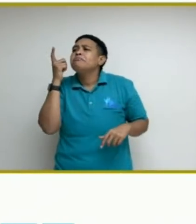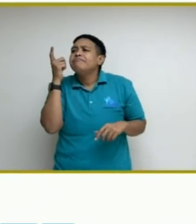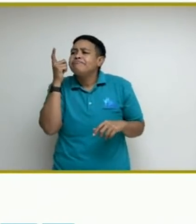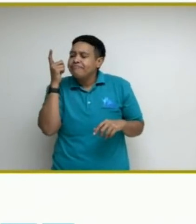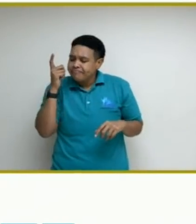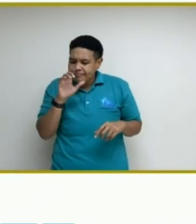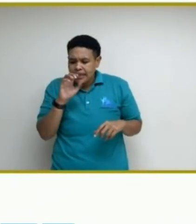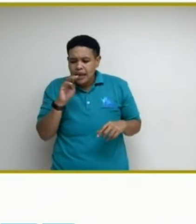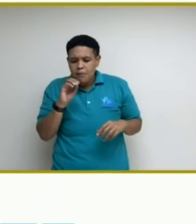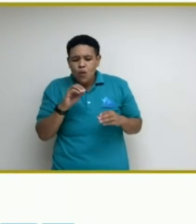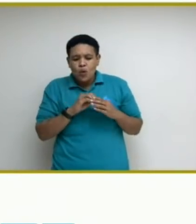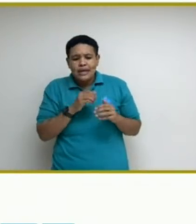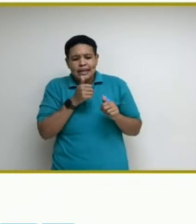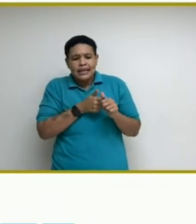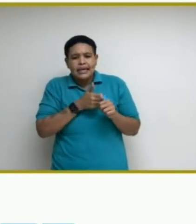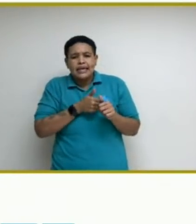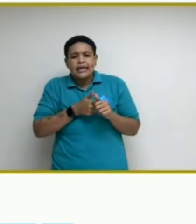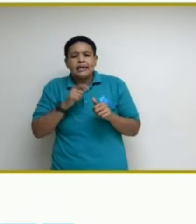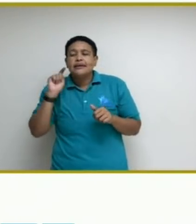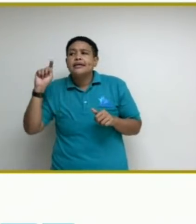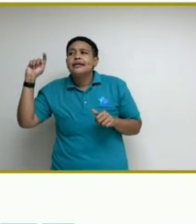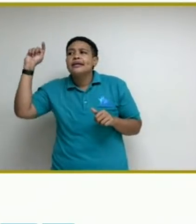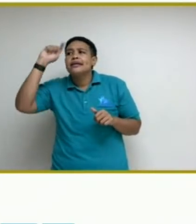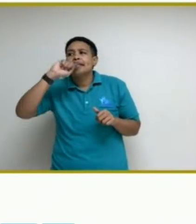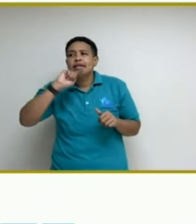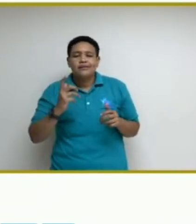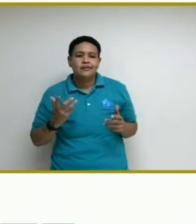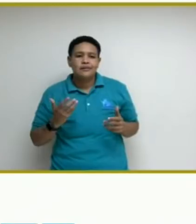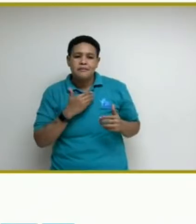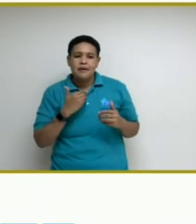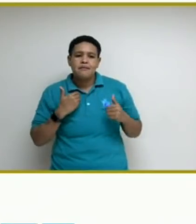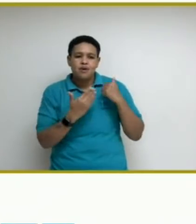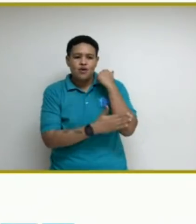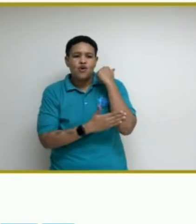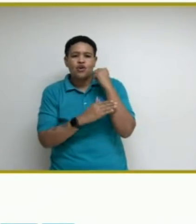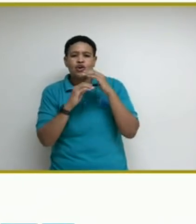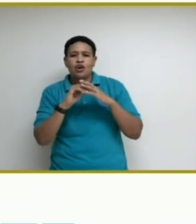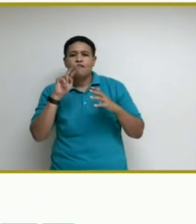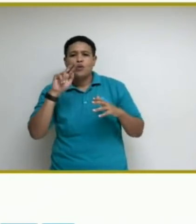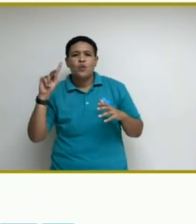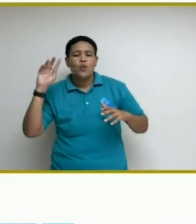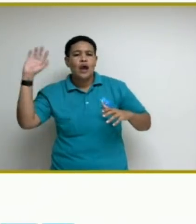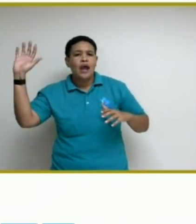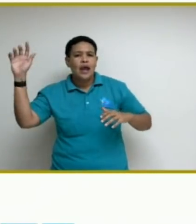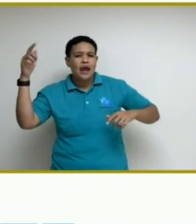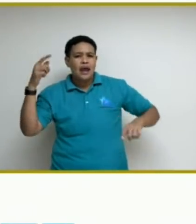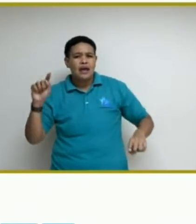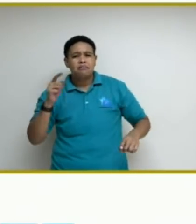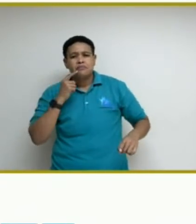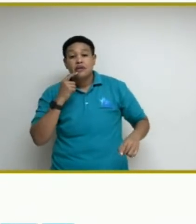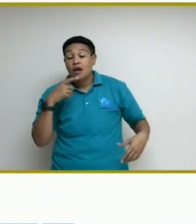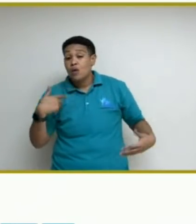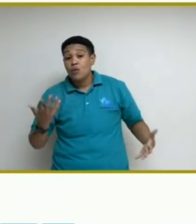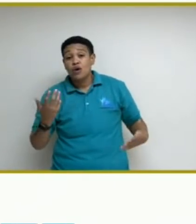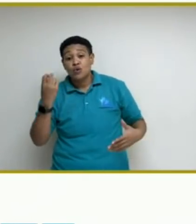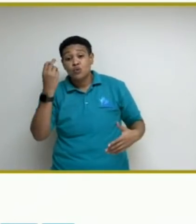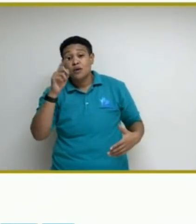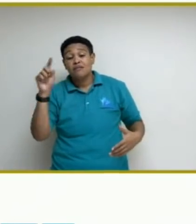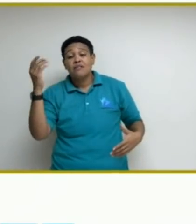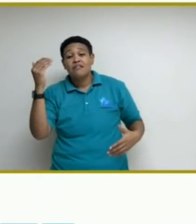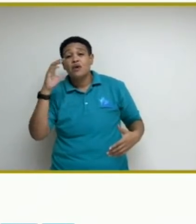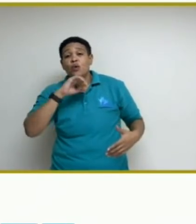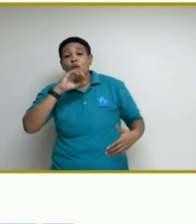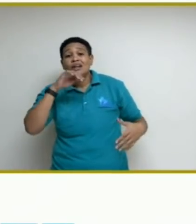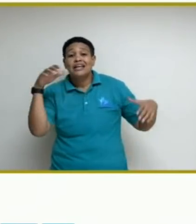the CMOs in each of the member countries of the United Kingdom that said that the 12 to